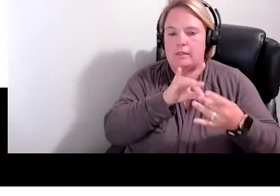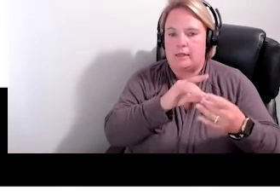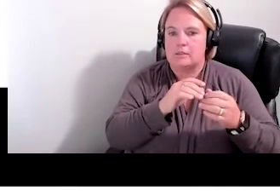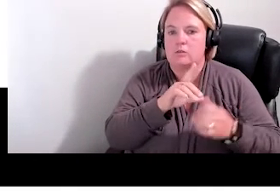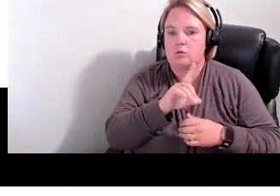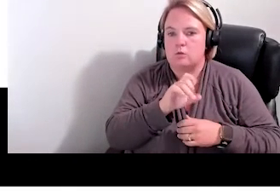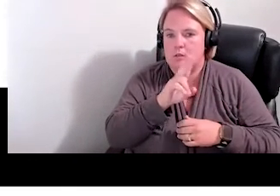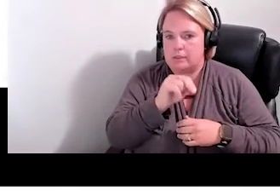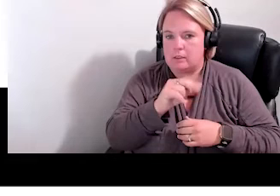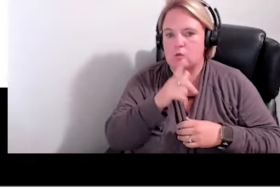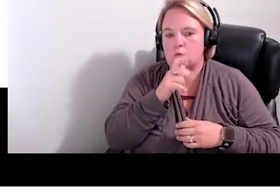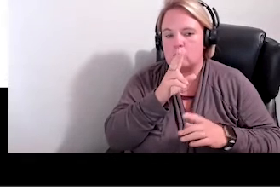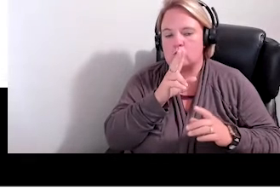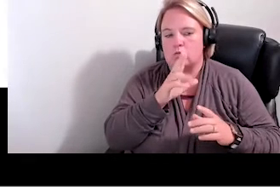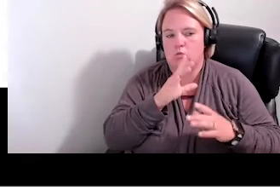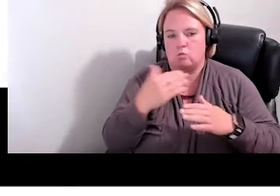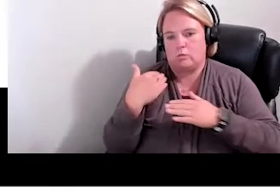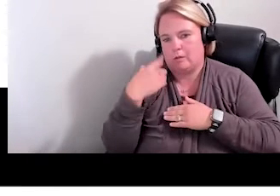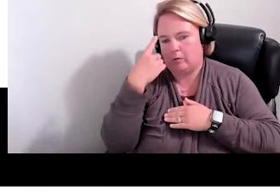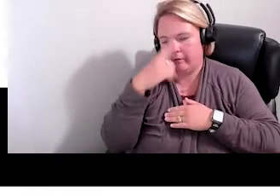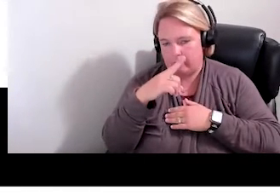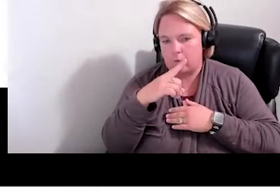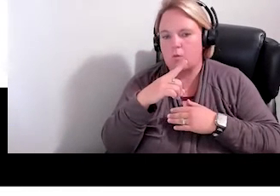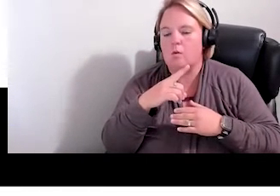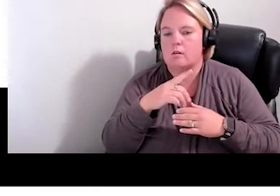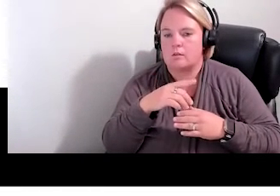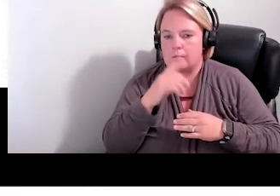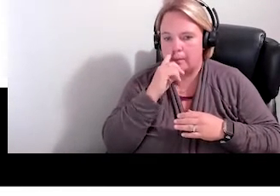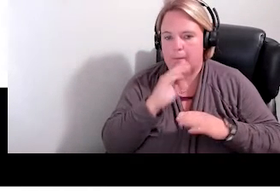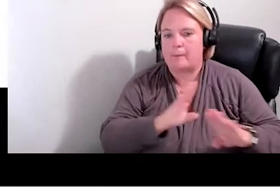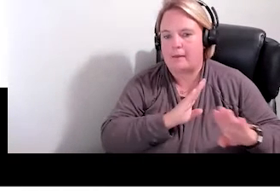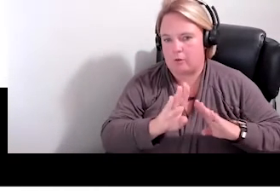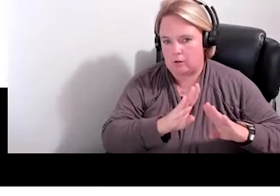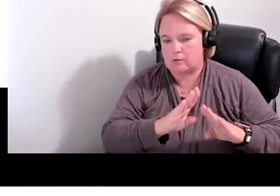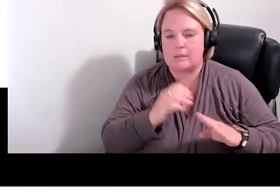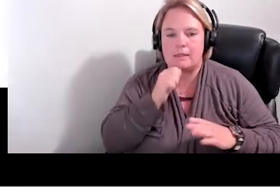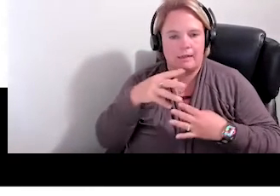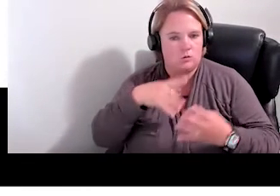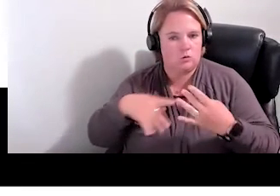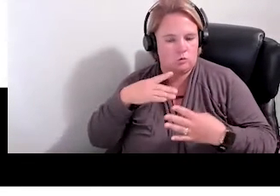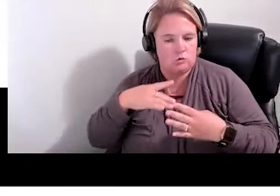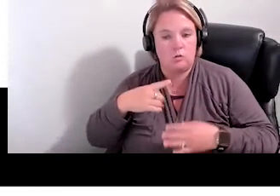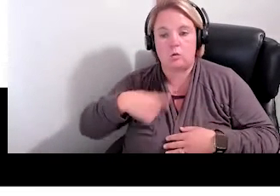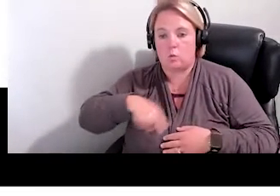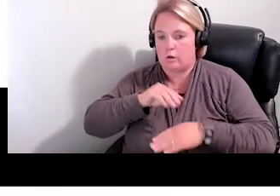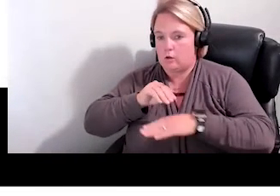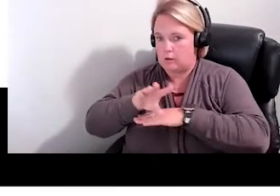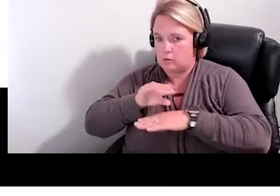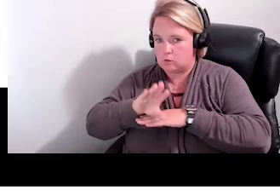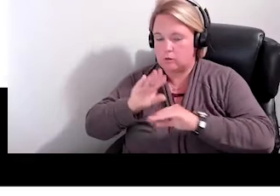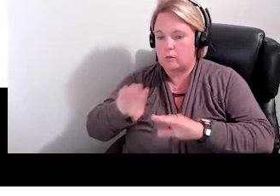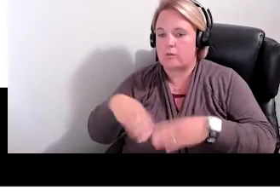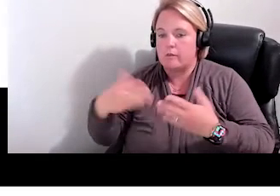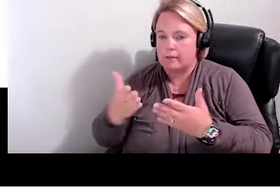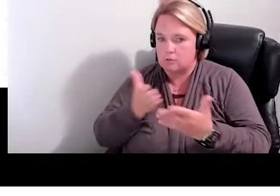addresses those behavioral issues compared to more of the social issues. We are counselors that can provide